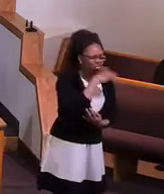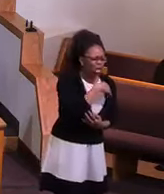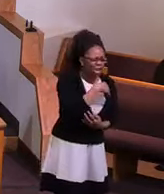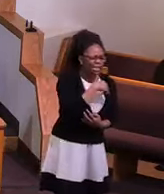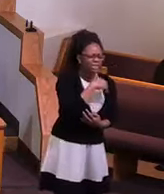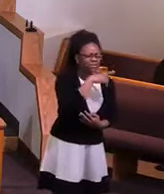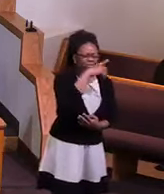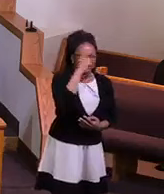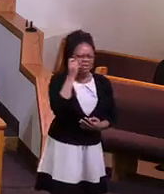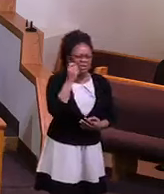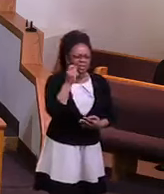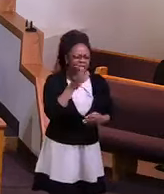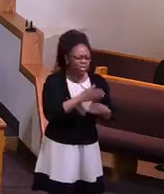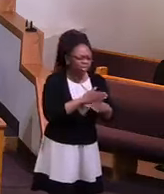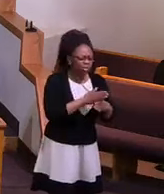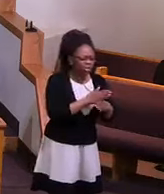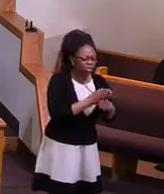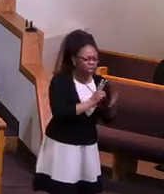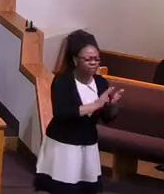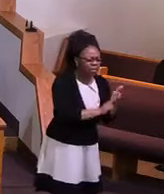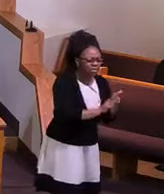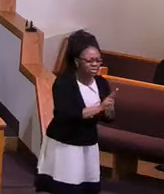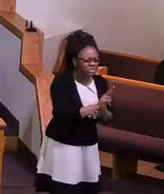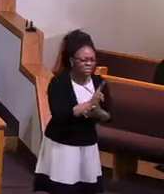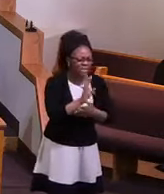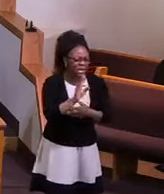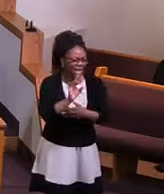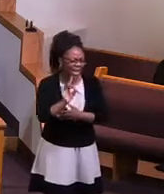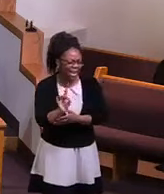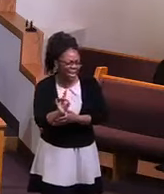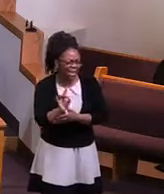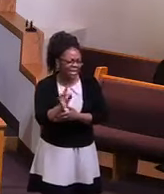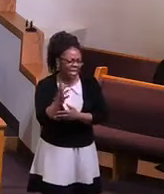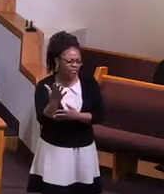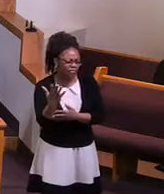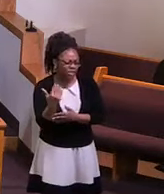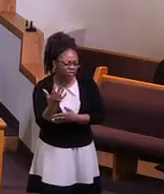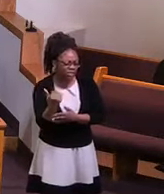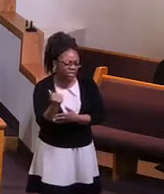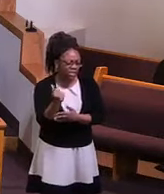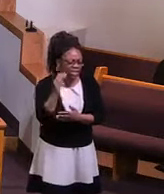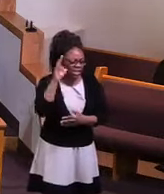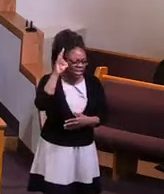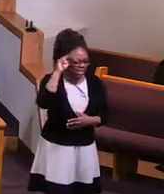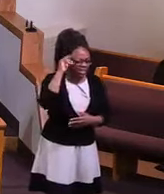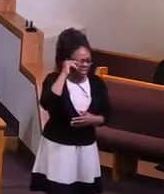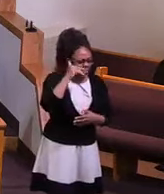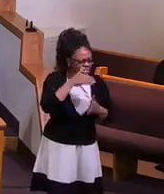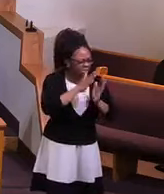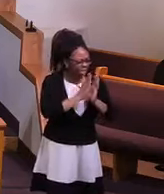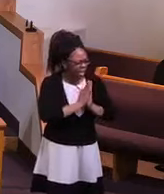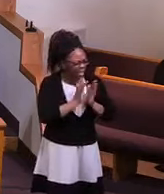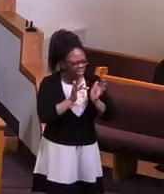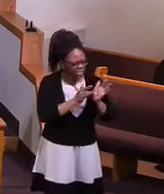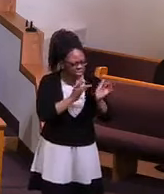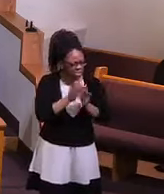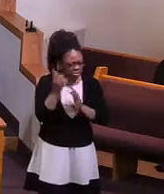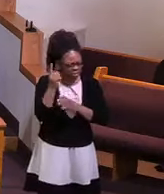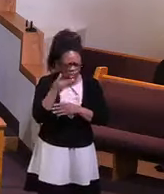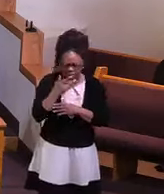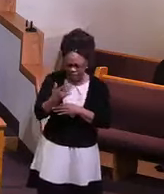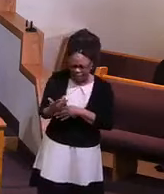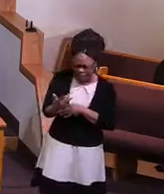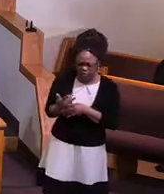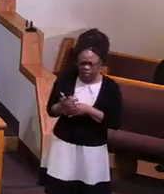between verses 8 and 15, which we're going to talk about next time, the demons ask Jesus for a favor. And he grants